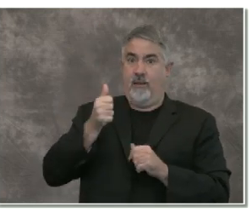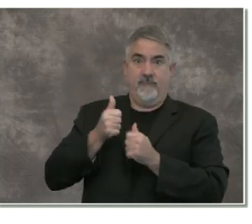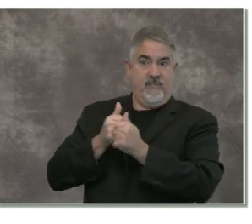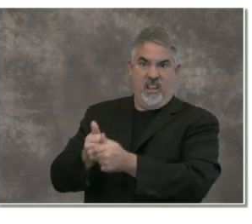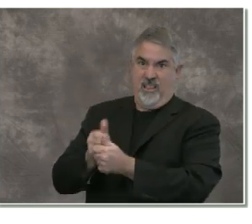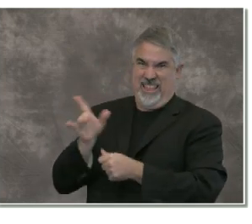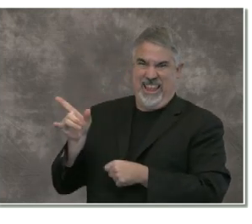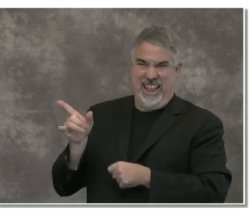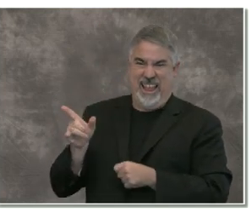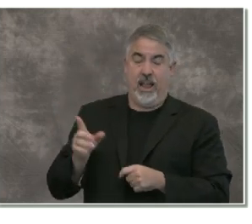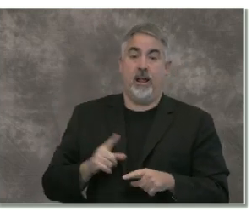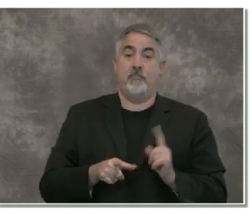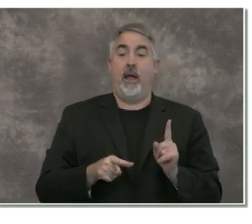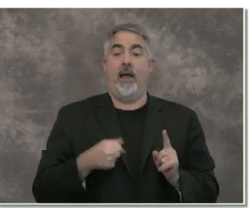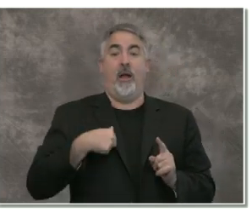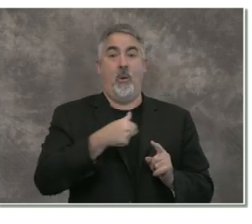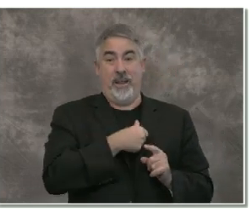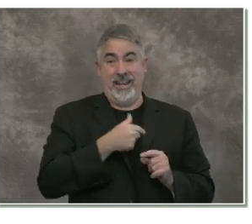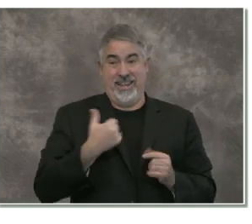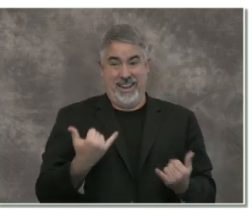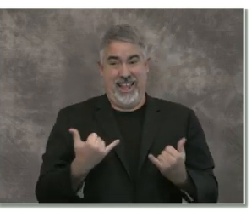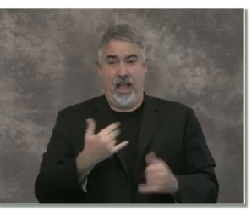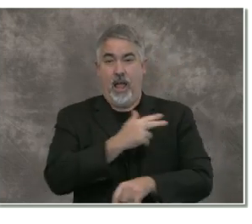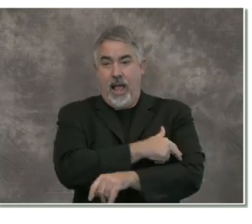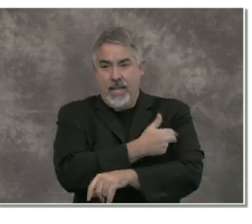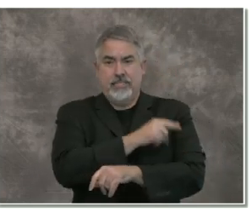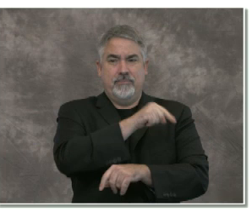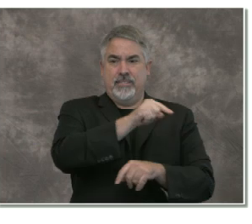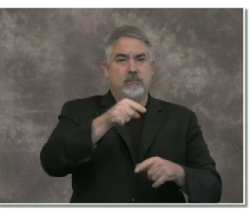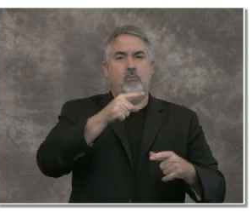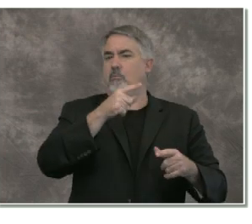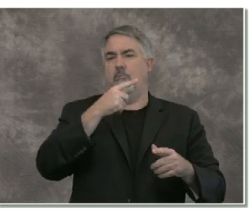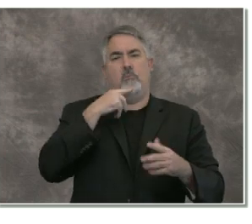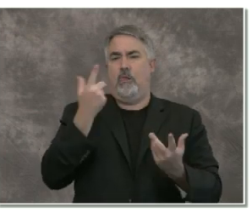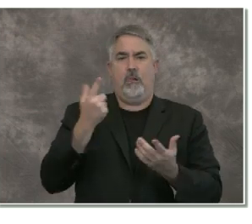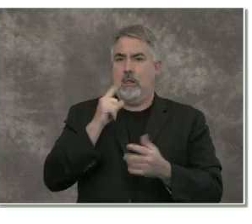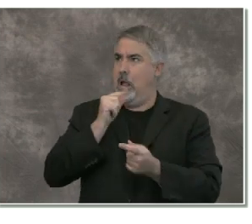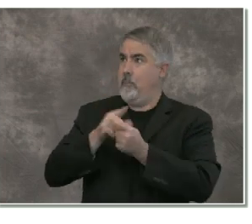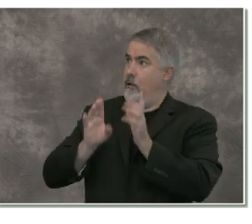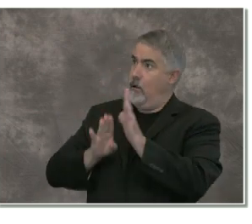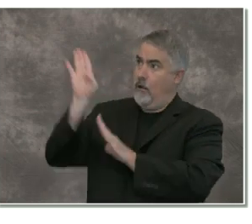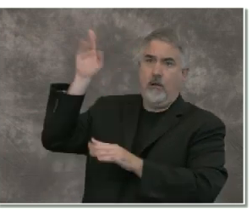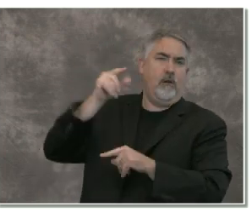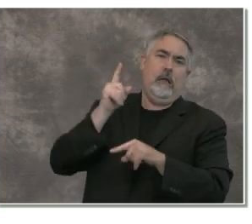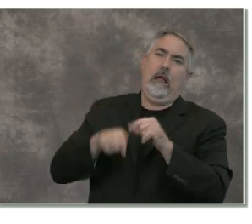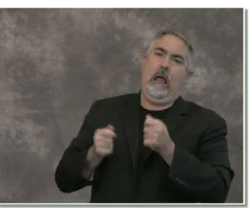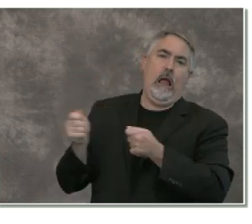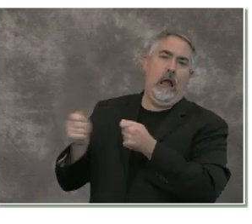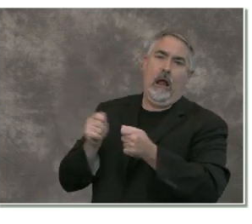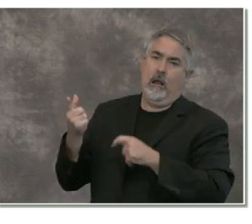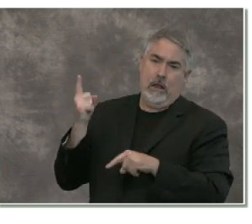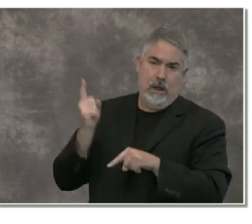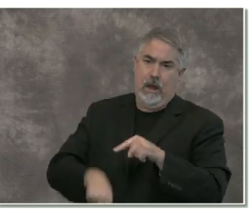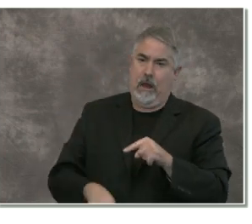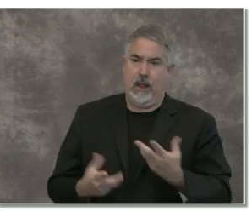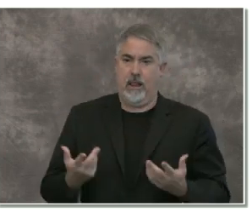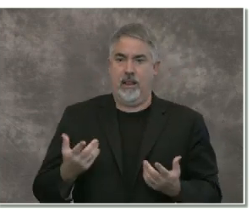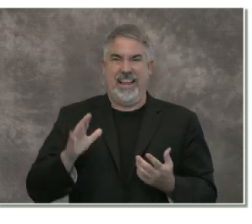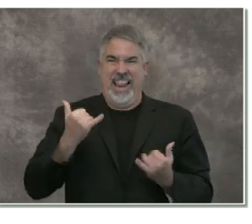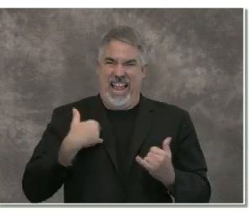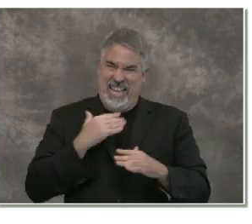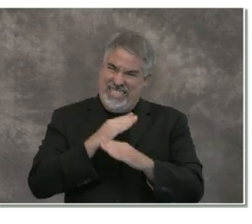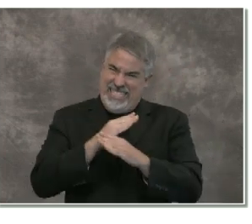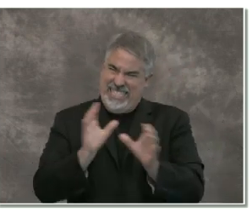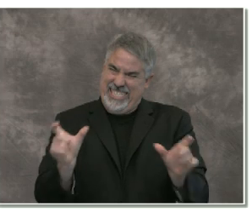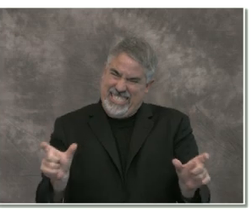see in jurisdictions where the hospital systems are simply overwhelmed. With the protective measures that we've talked about, we hope to have that ability to flatten